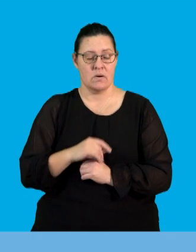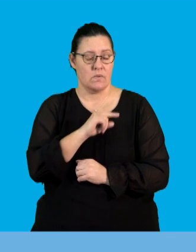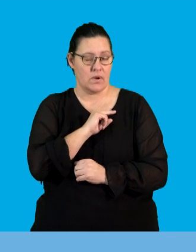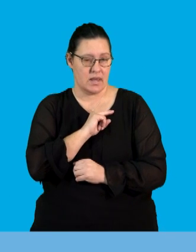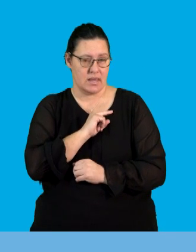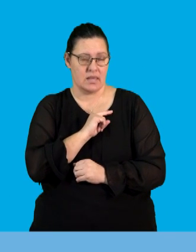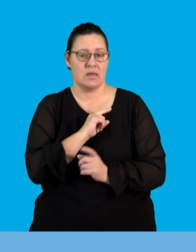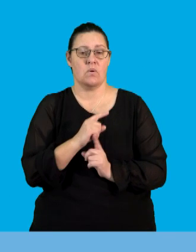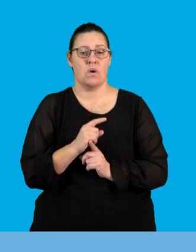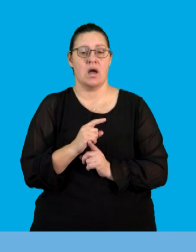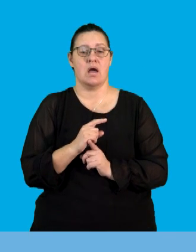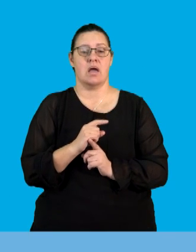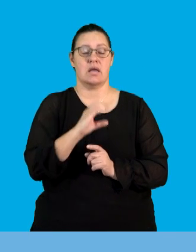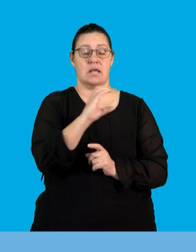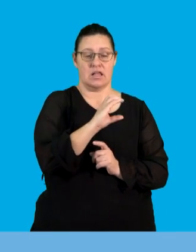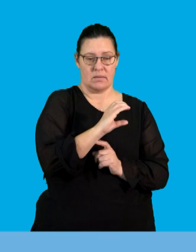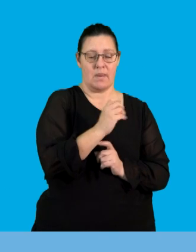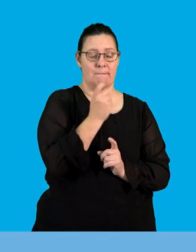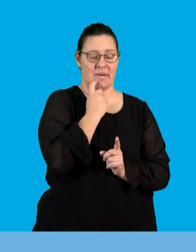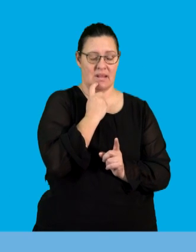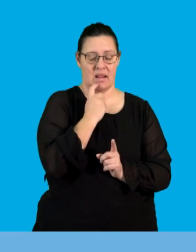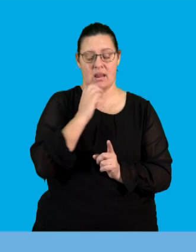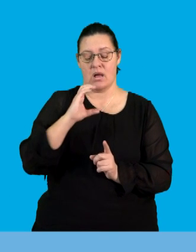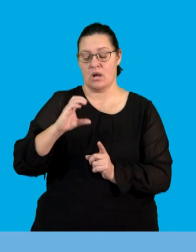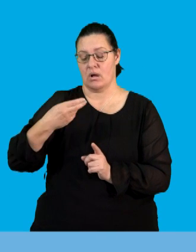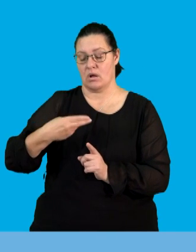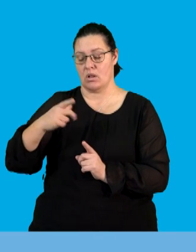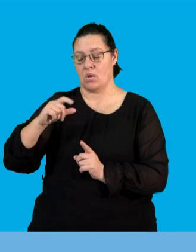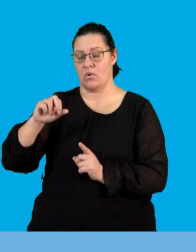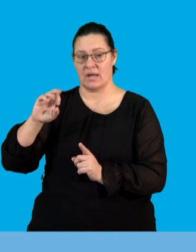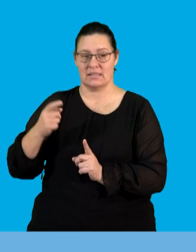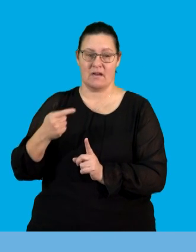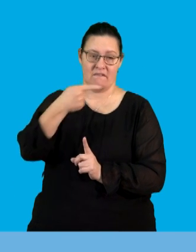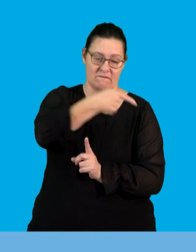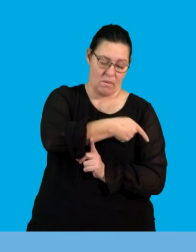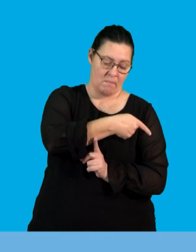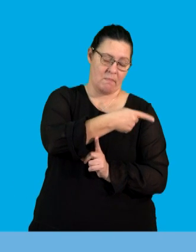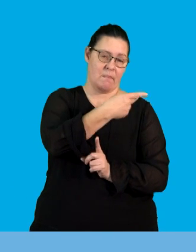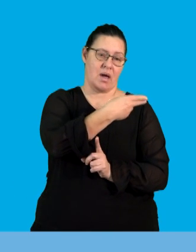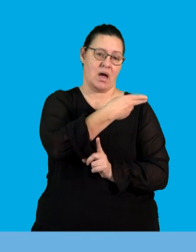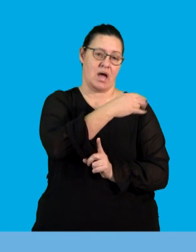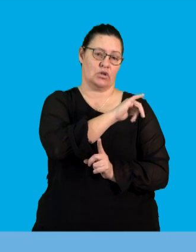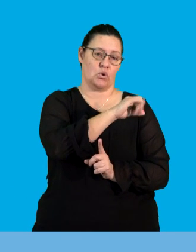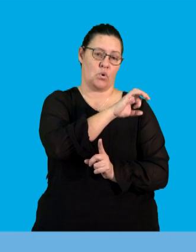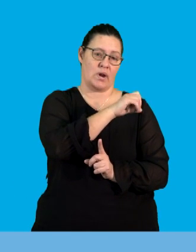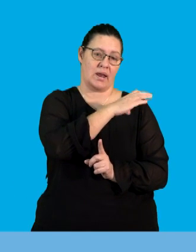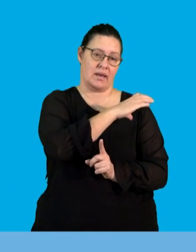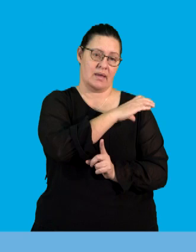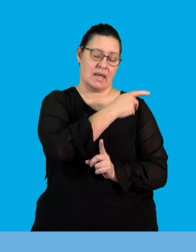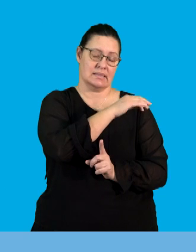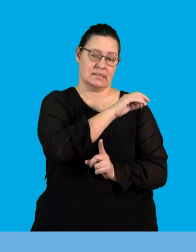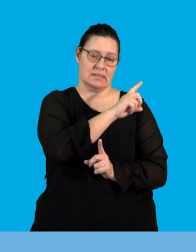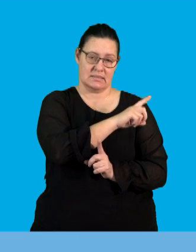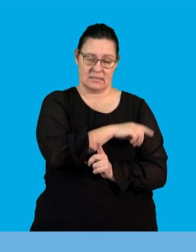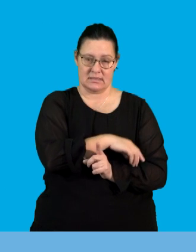Why? Because the calcium is the metal, then the chloride coming from the hydrochloric acid after the HCl has donated